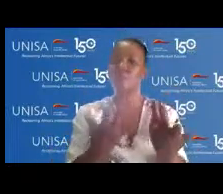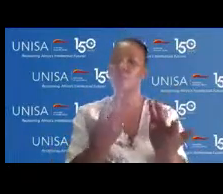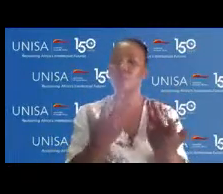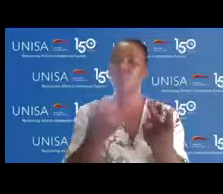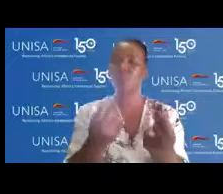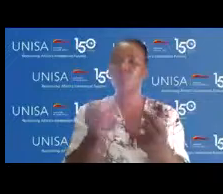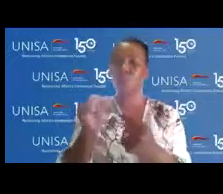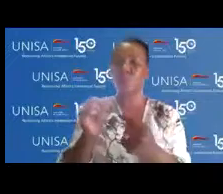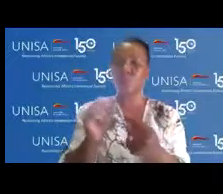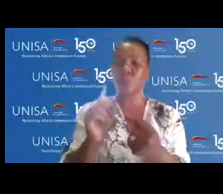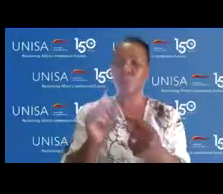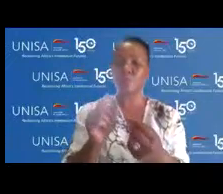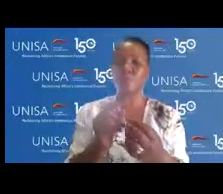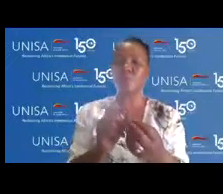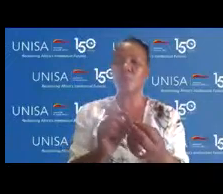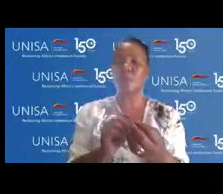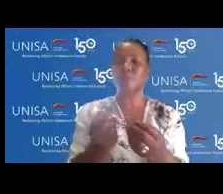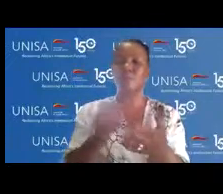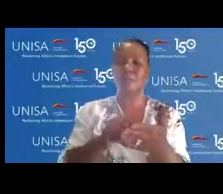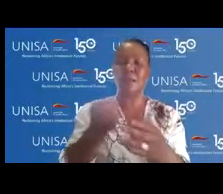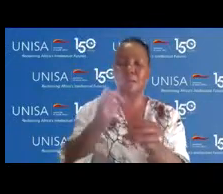So this will enroll you to the course.